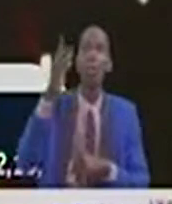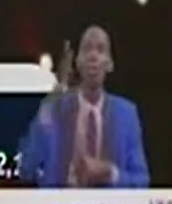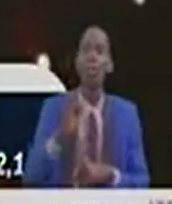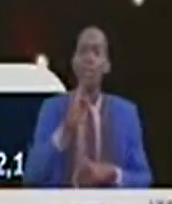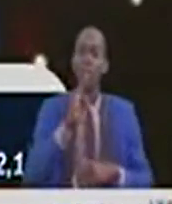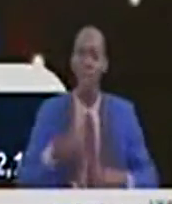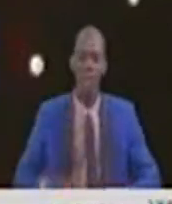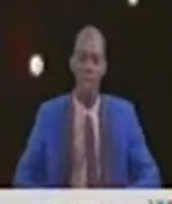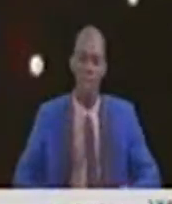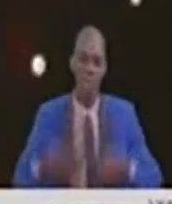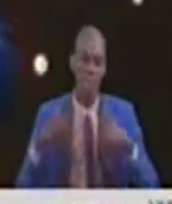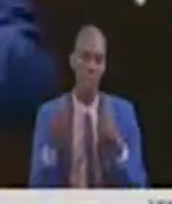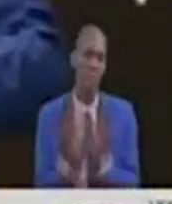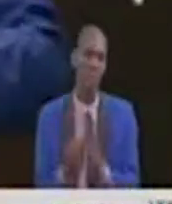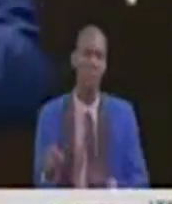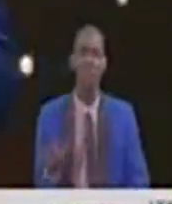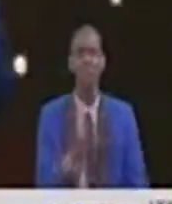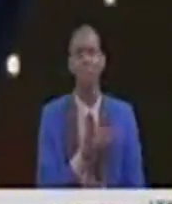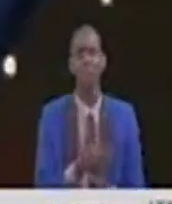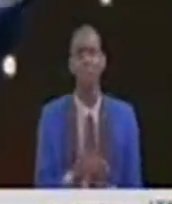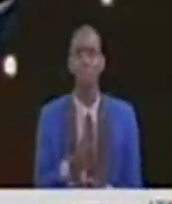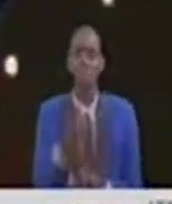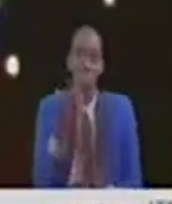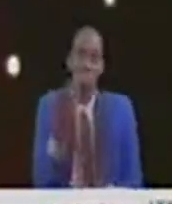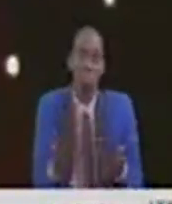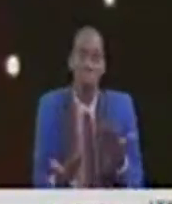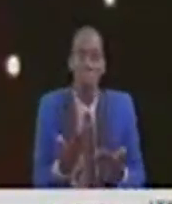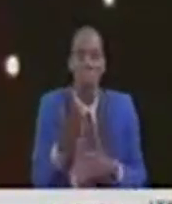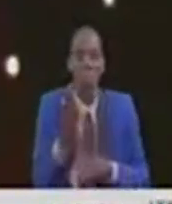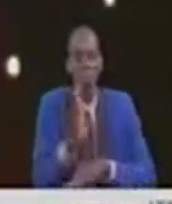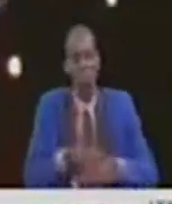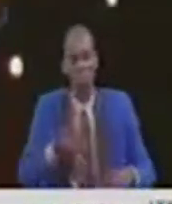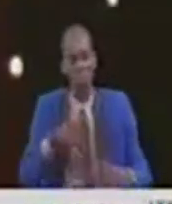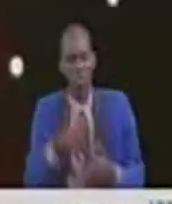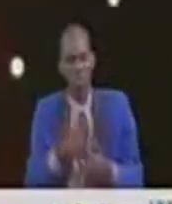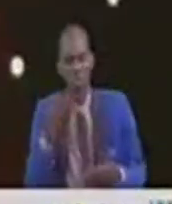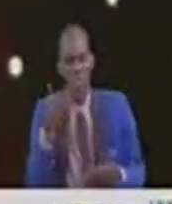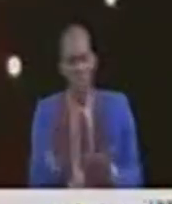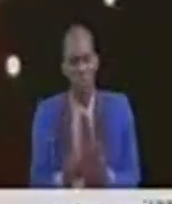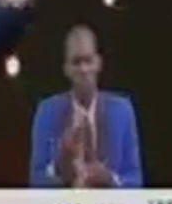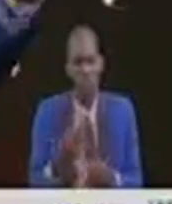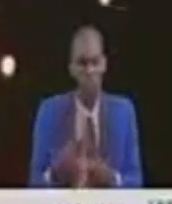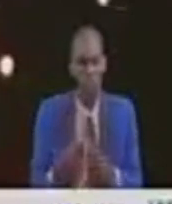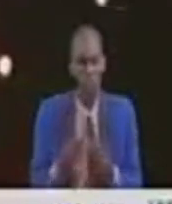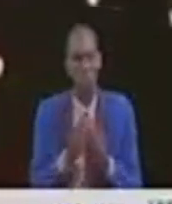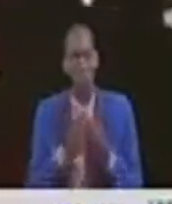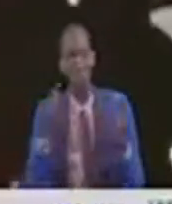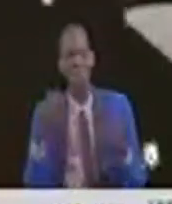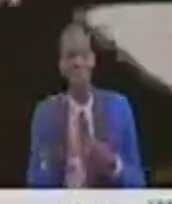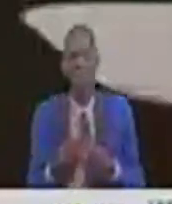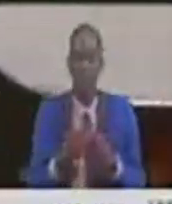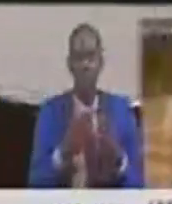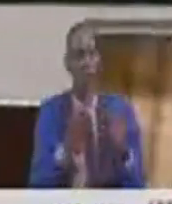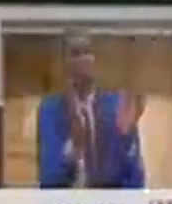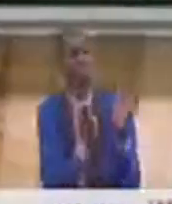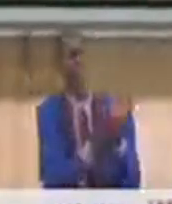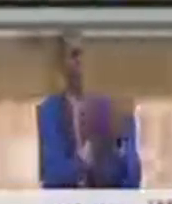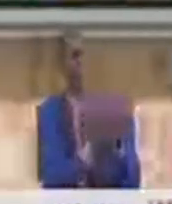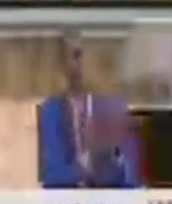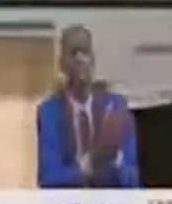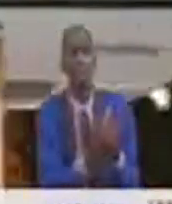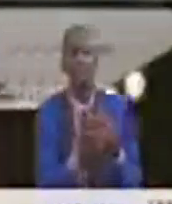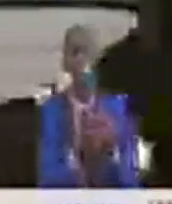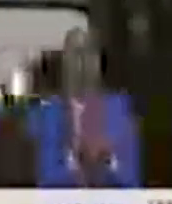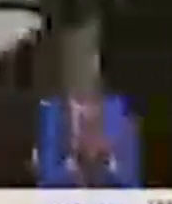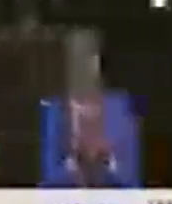angry with you. You might, you know, call him good names, great names, and praise him, but if